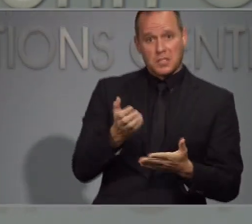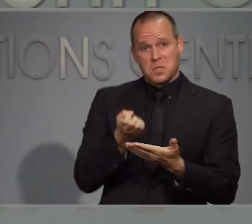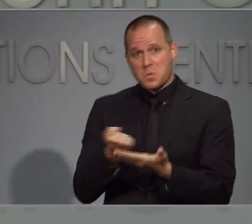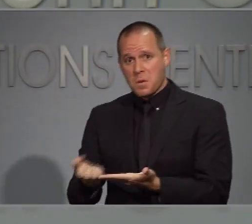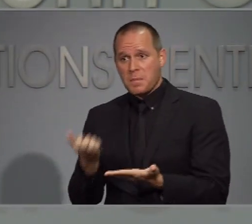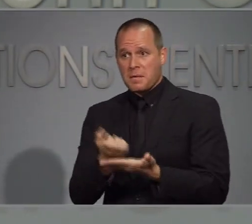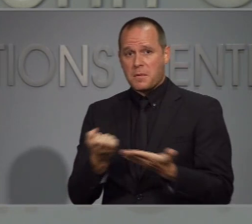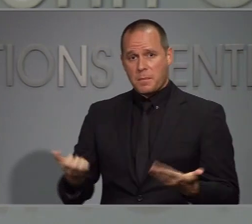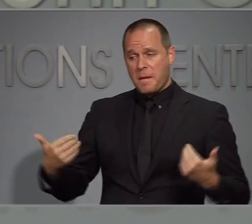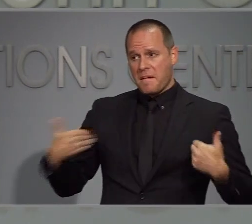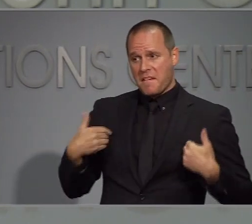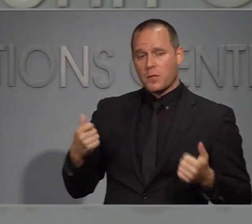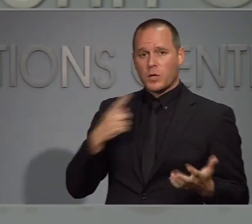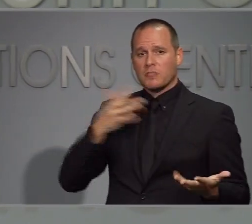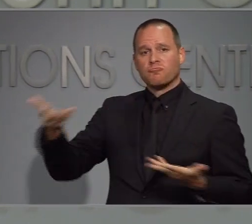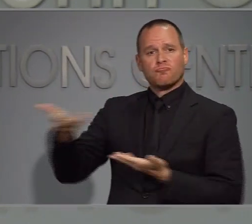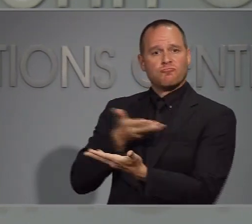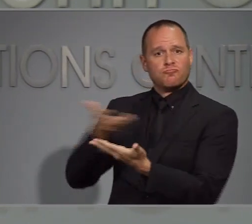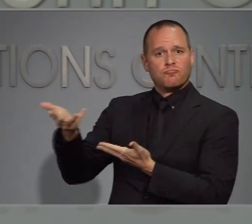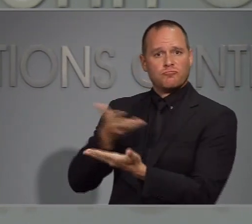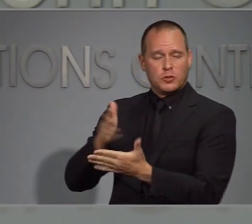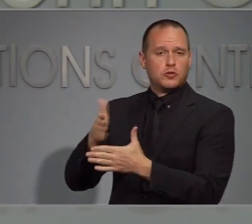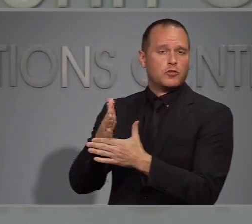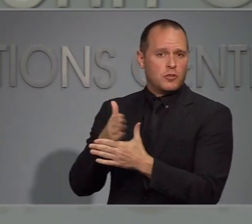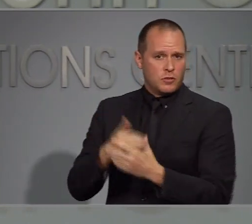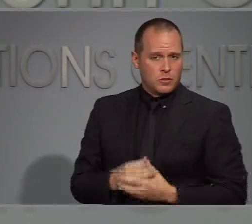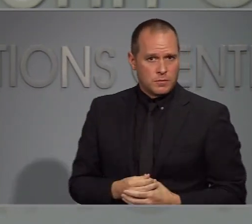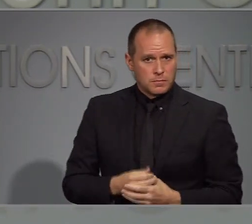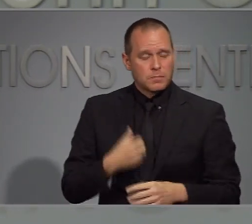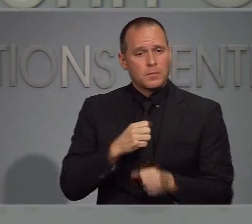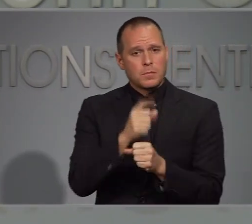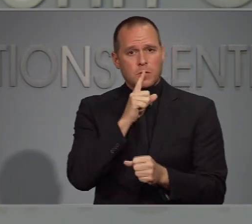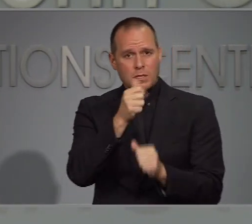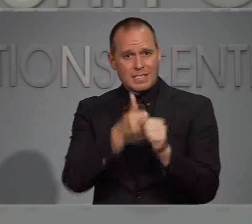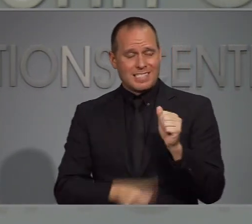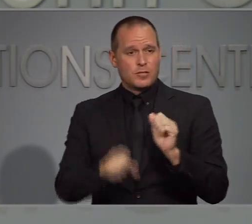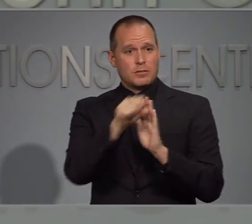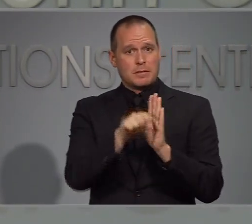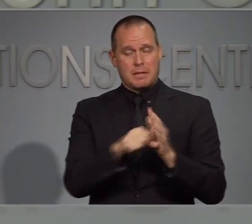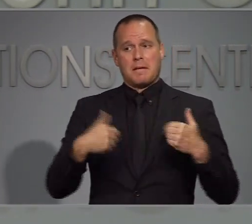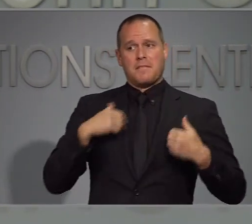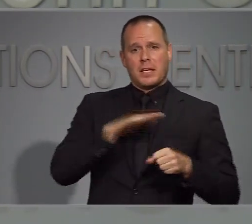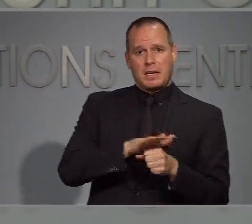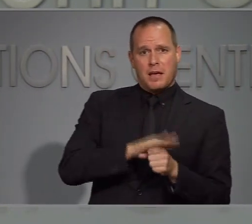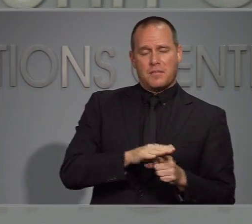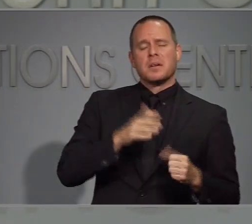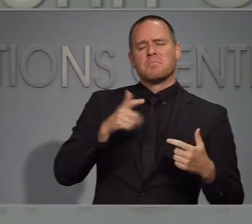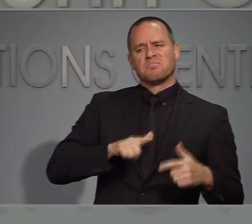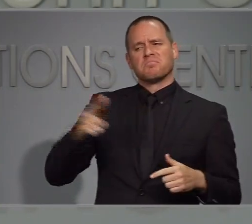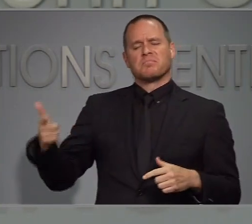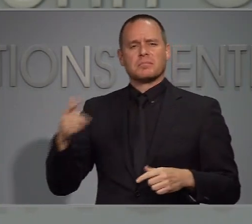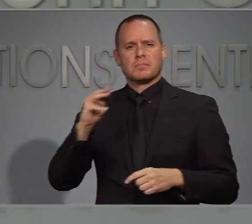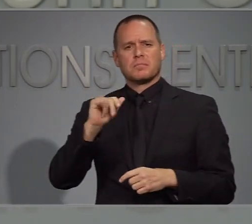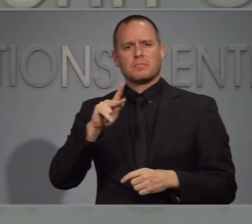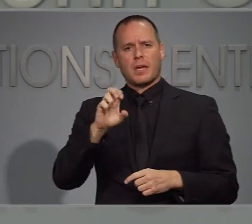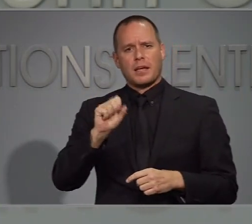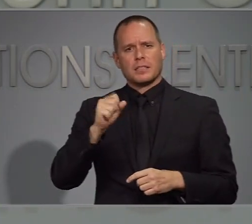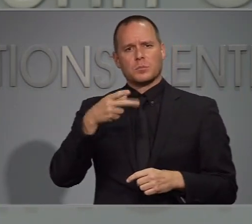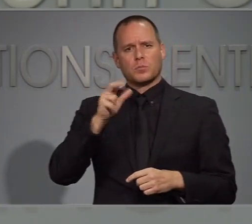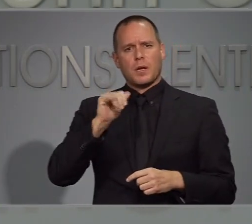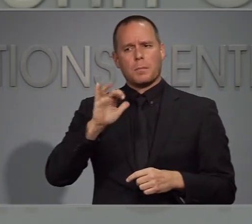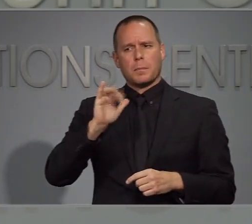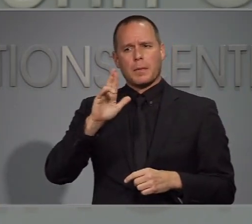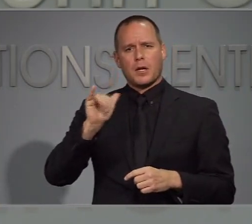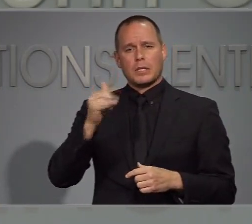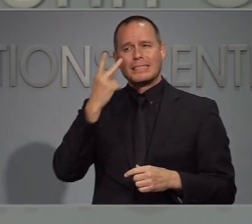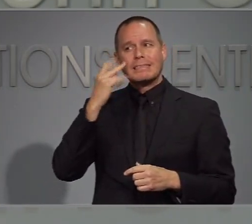want to make certain that in each circumstance that North Carolina has enough. I'll let Mike address to see what specific requests have